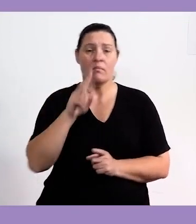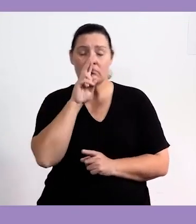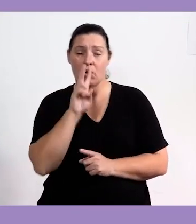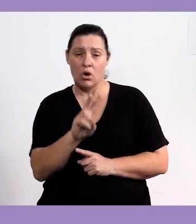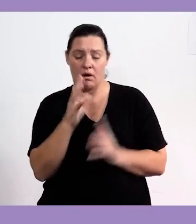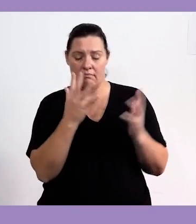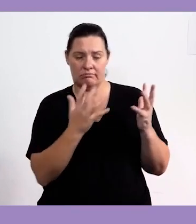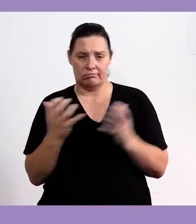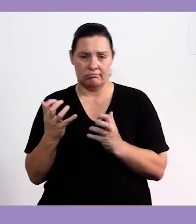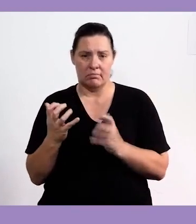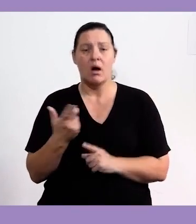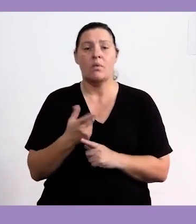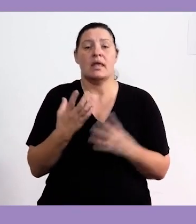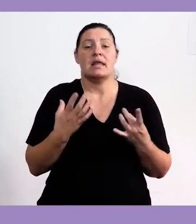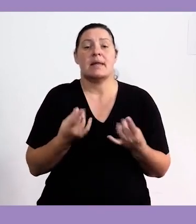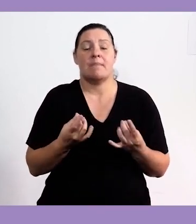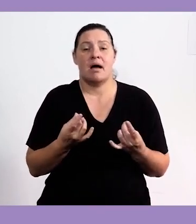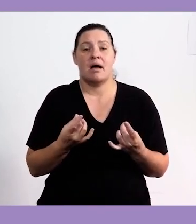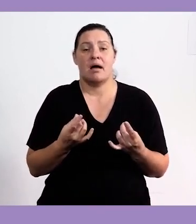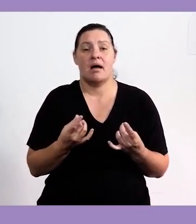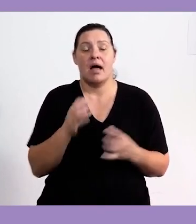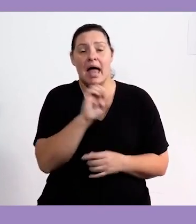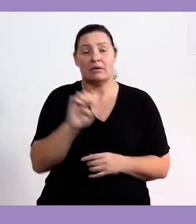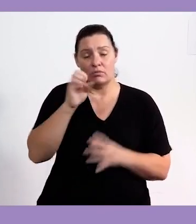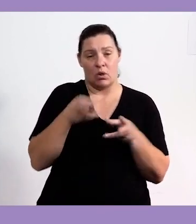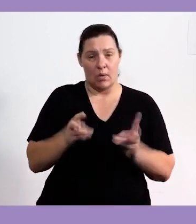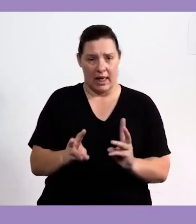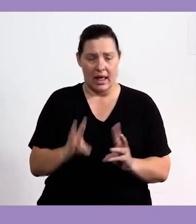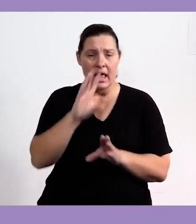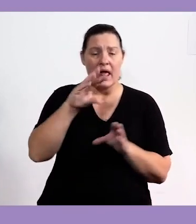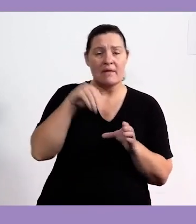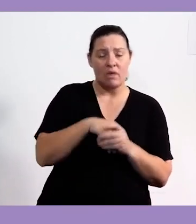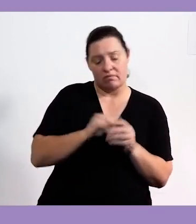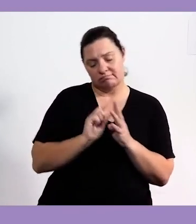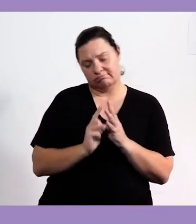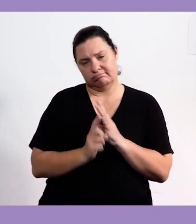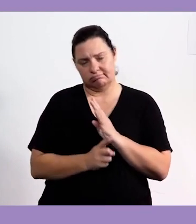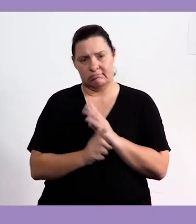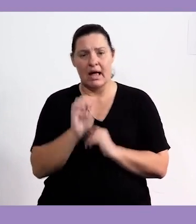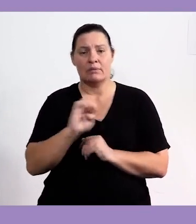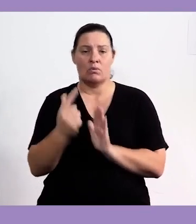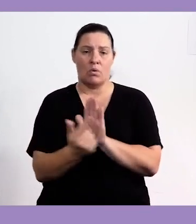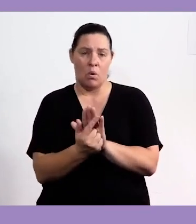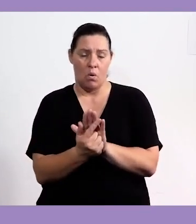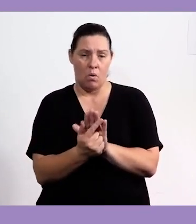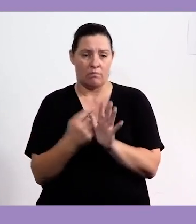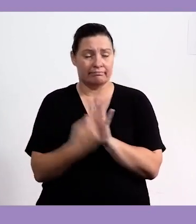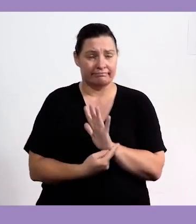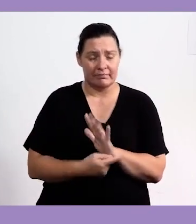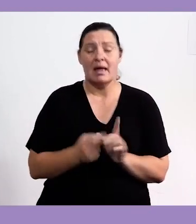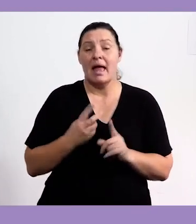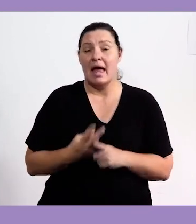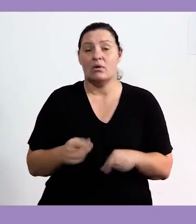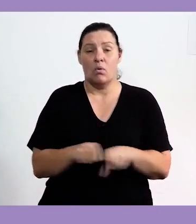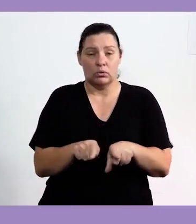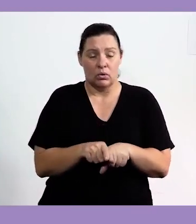Then we are going to look at calculations with numbers in their exponential form involving all the exponent laws.